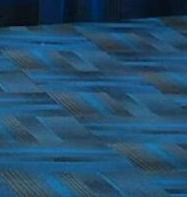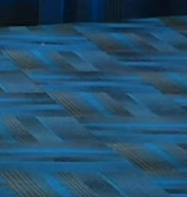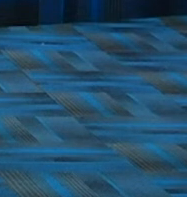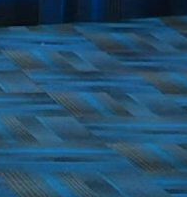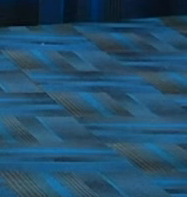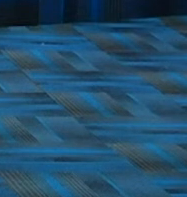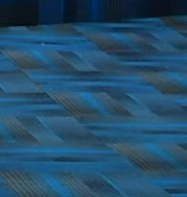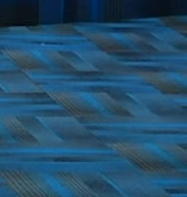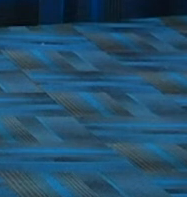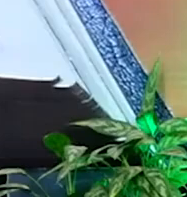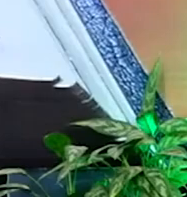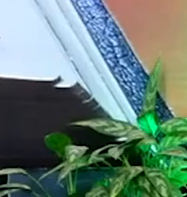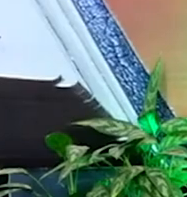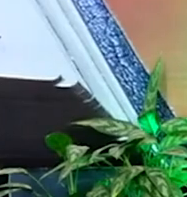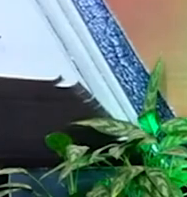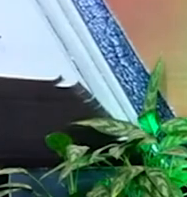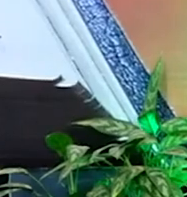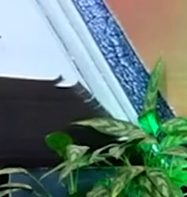time.